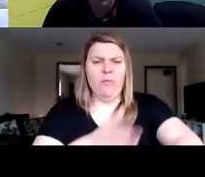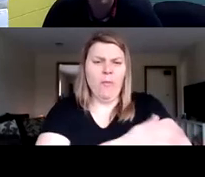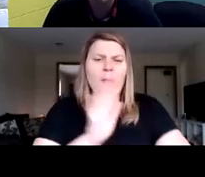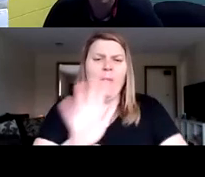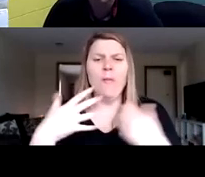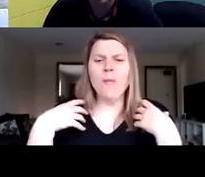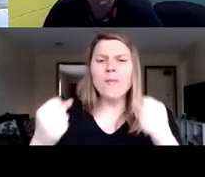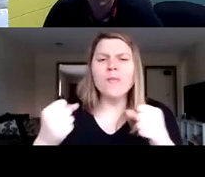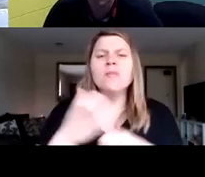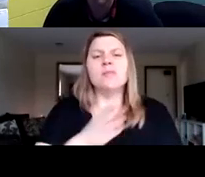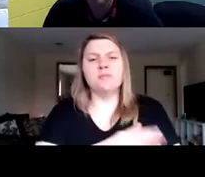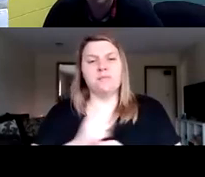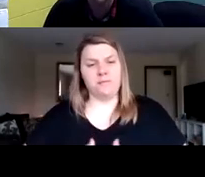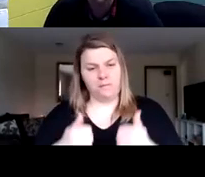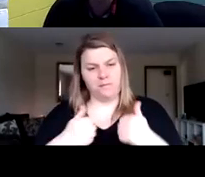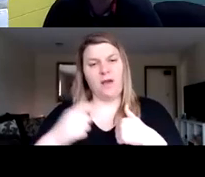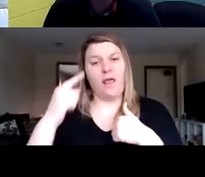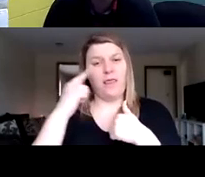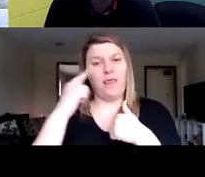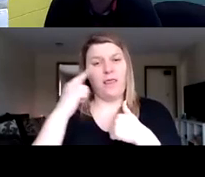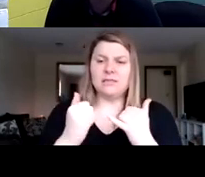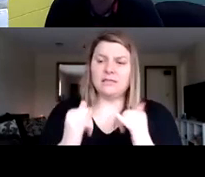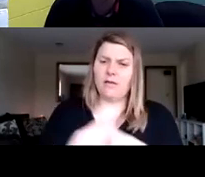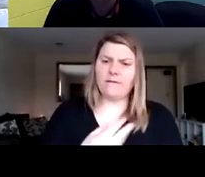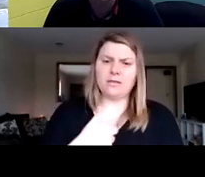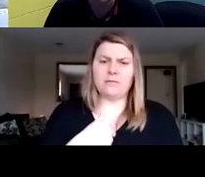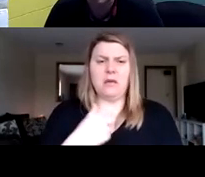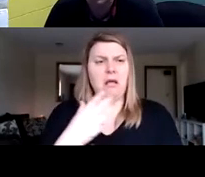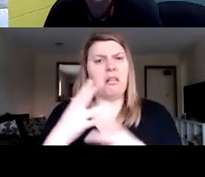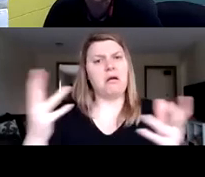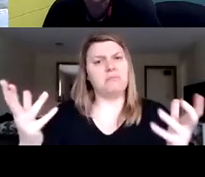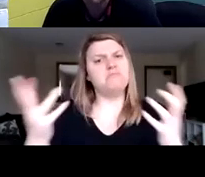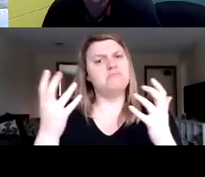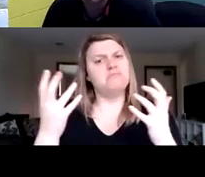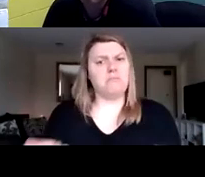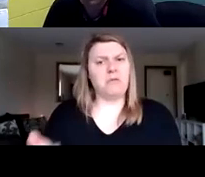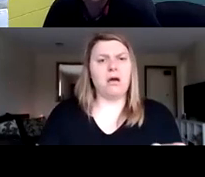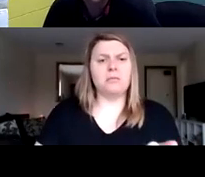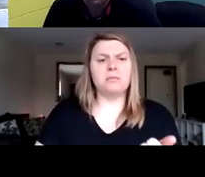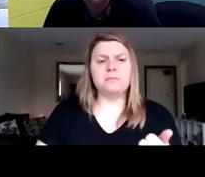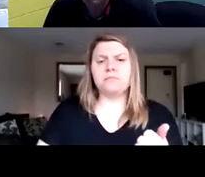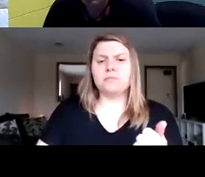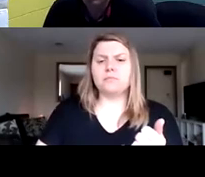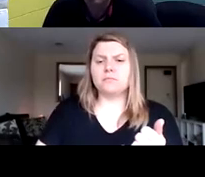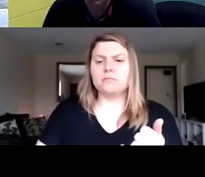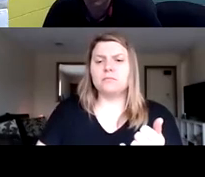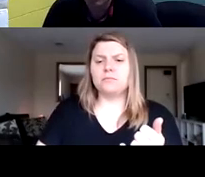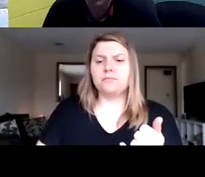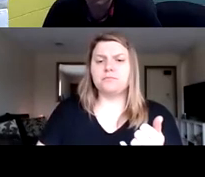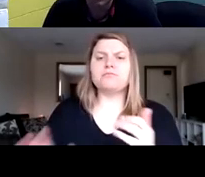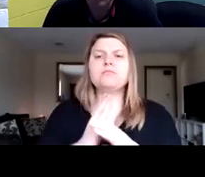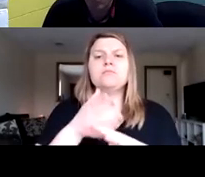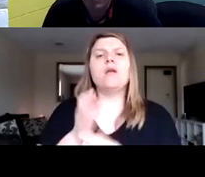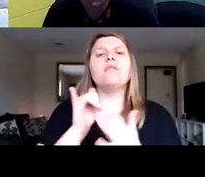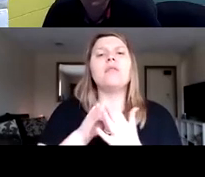their lives, is one of those things that I think, like, still shapes me quite a bit to this day. So after that experience,